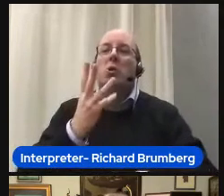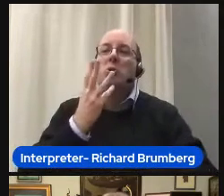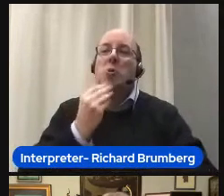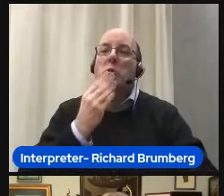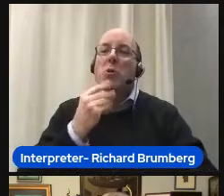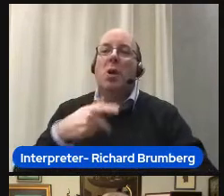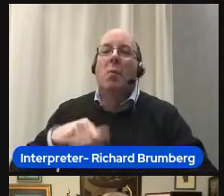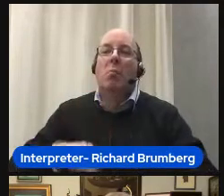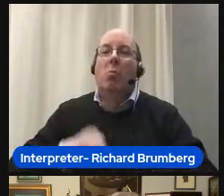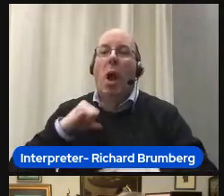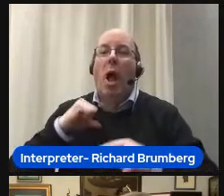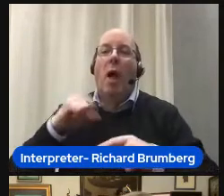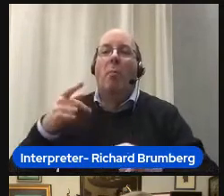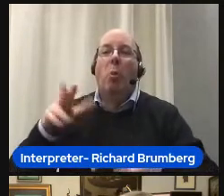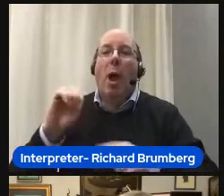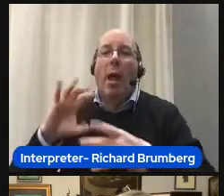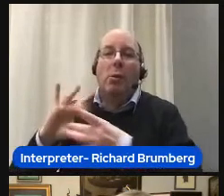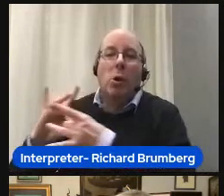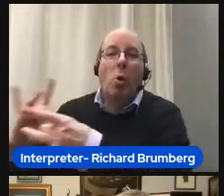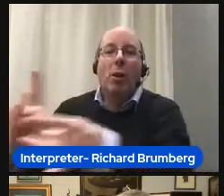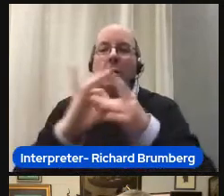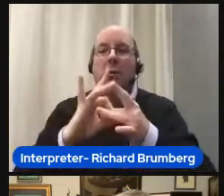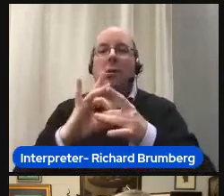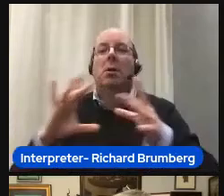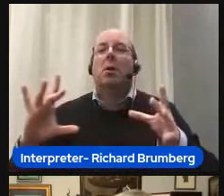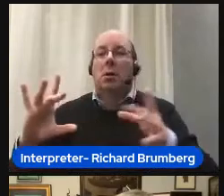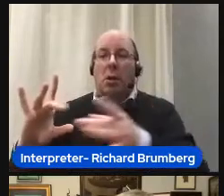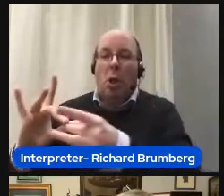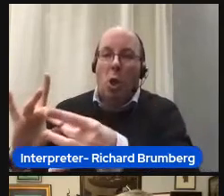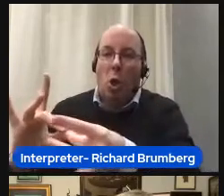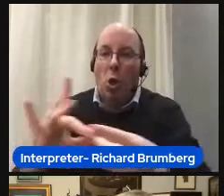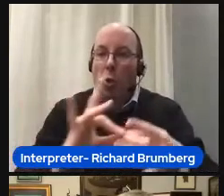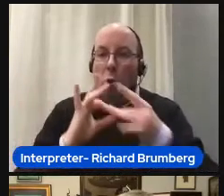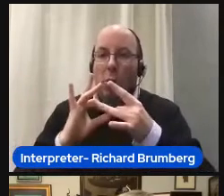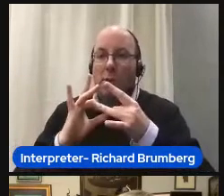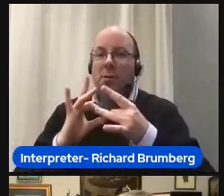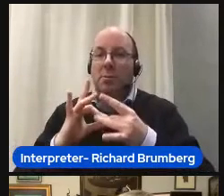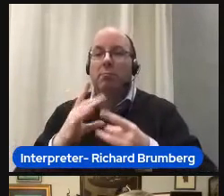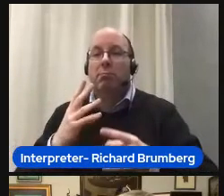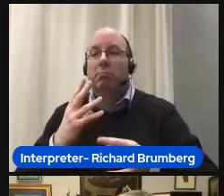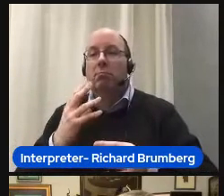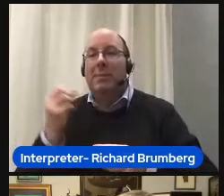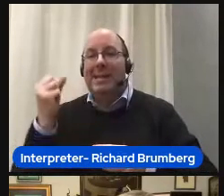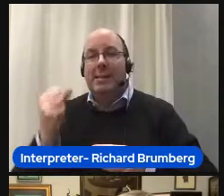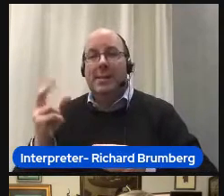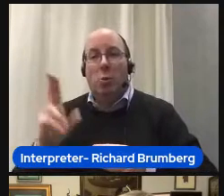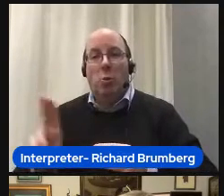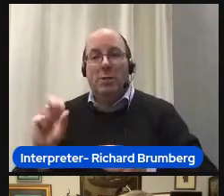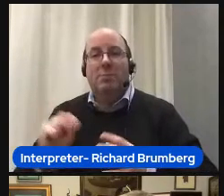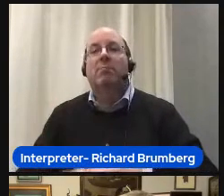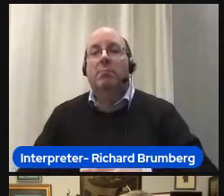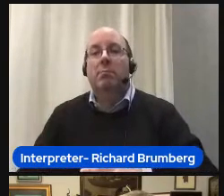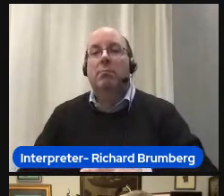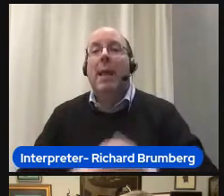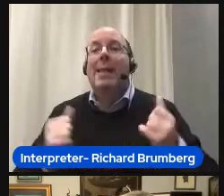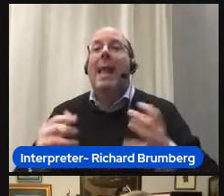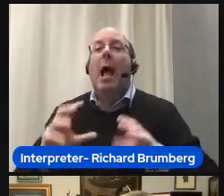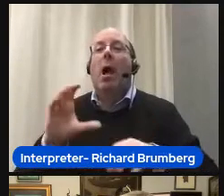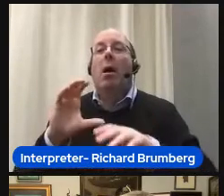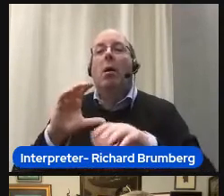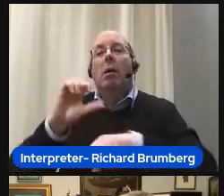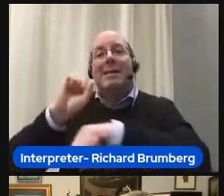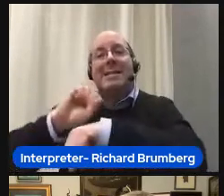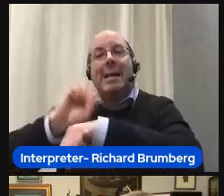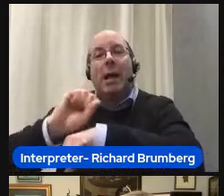We also know that more and more synagogues are being explicit in their affirmation of welcoming and inclusion. And we saw